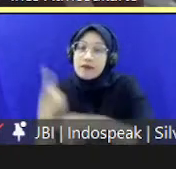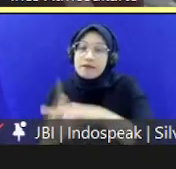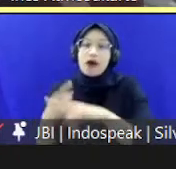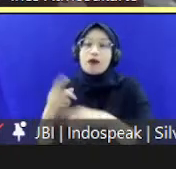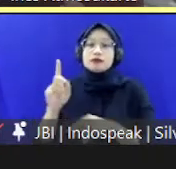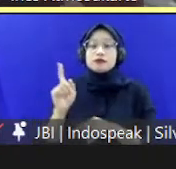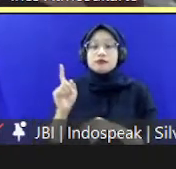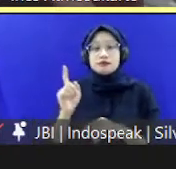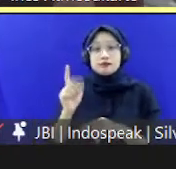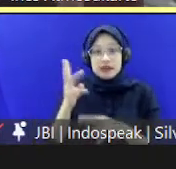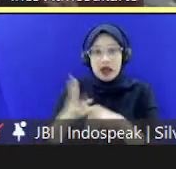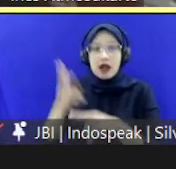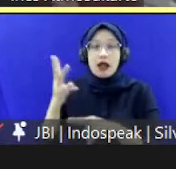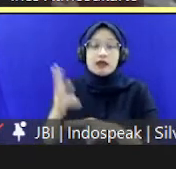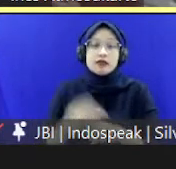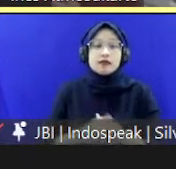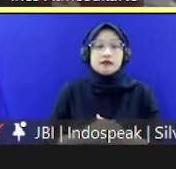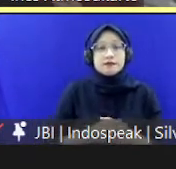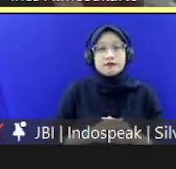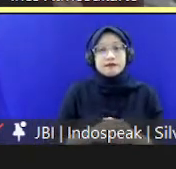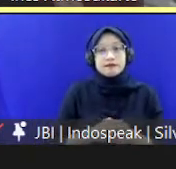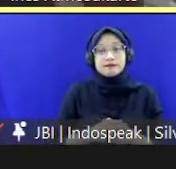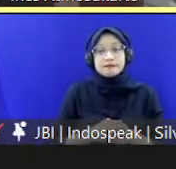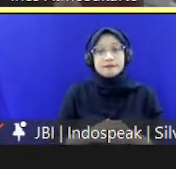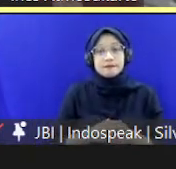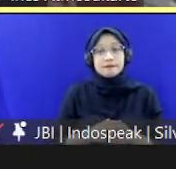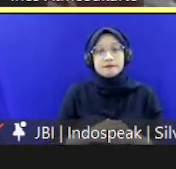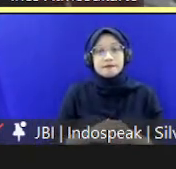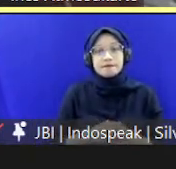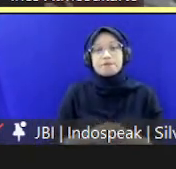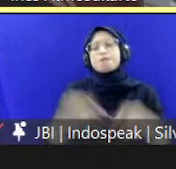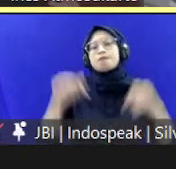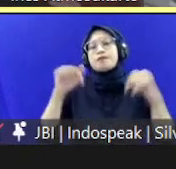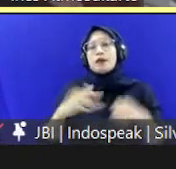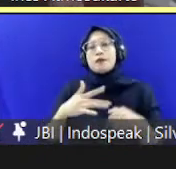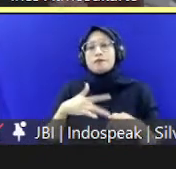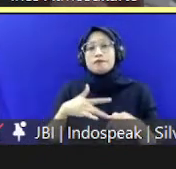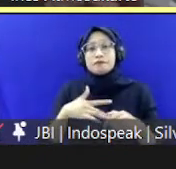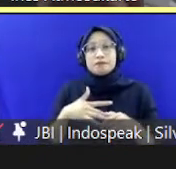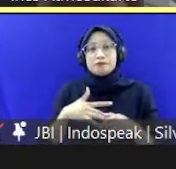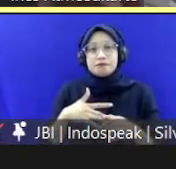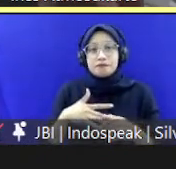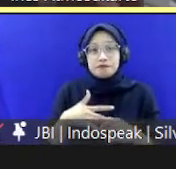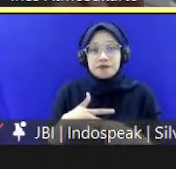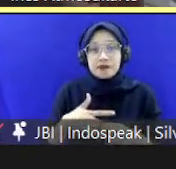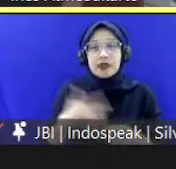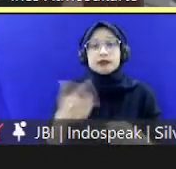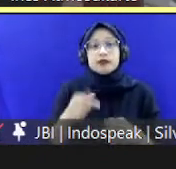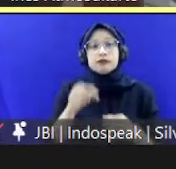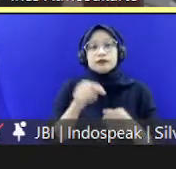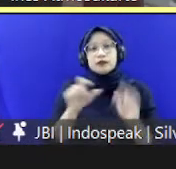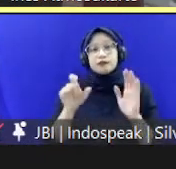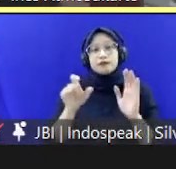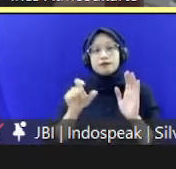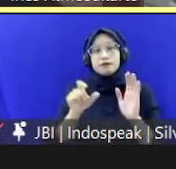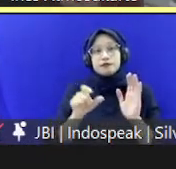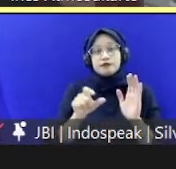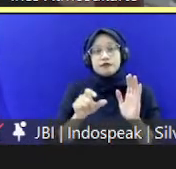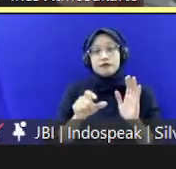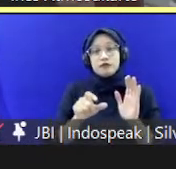that I and others strongly feel needs to be rectified. Examples of